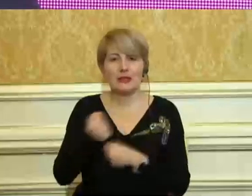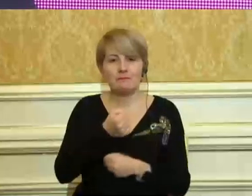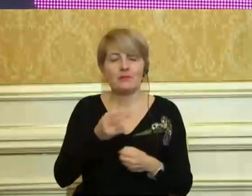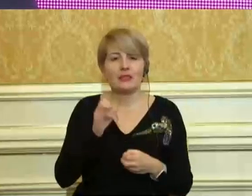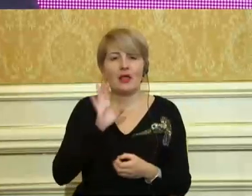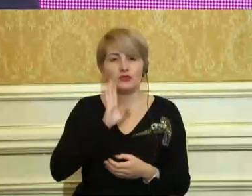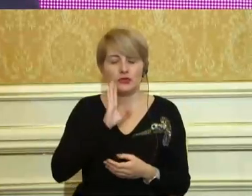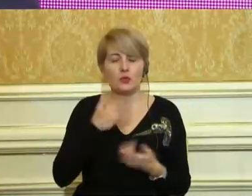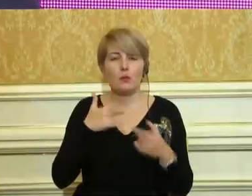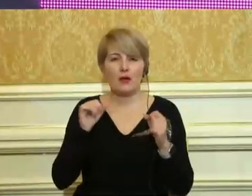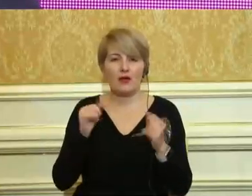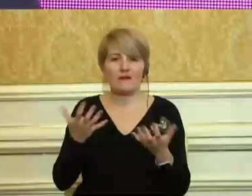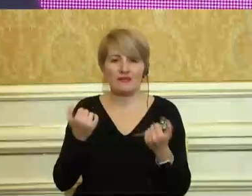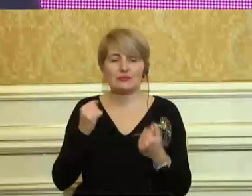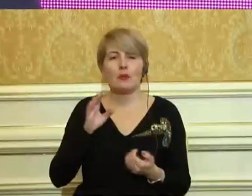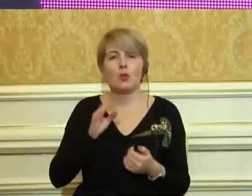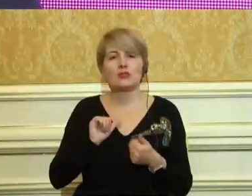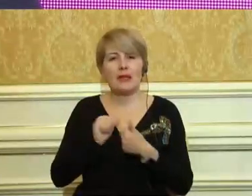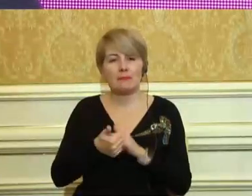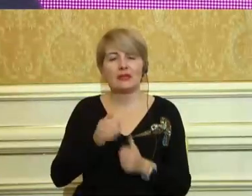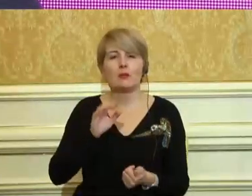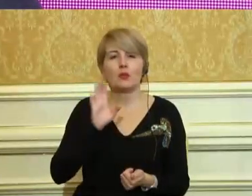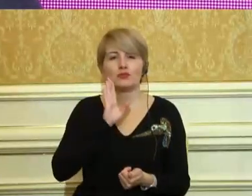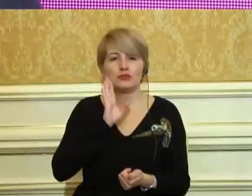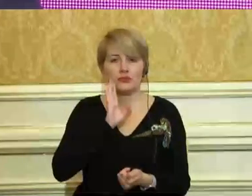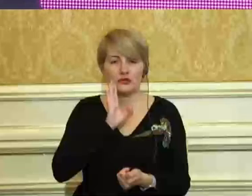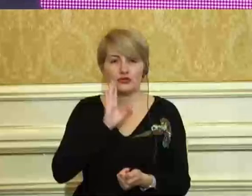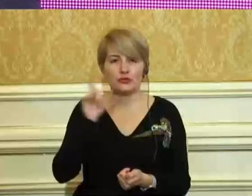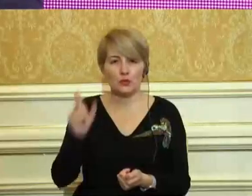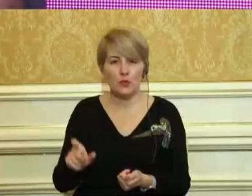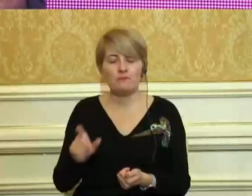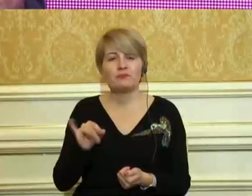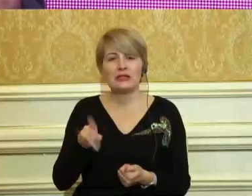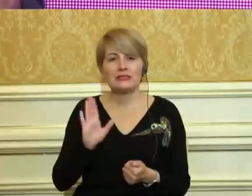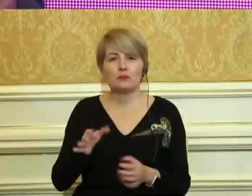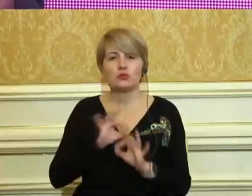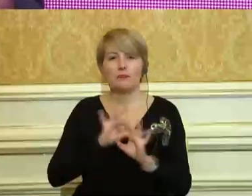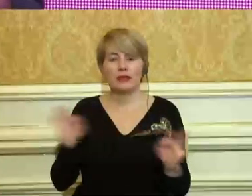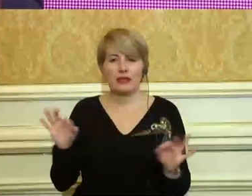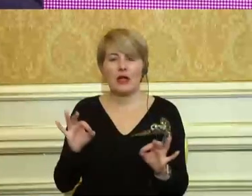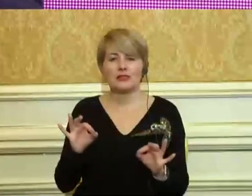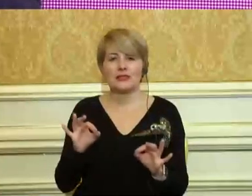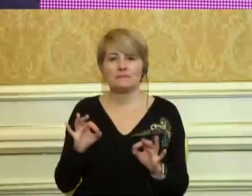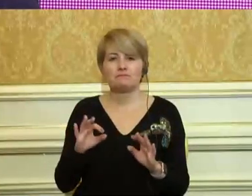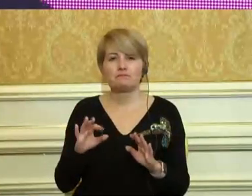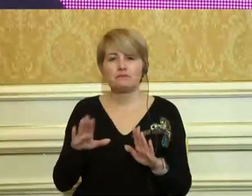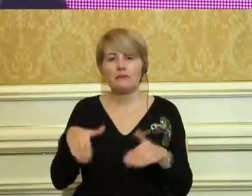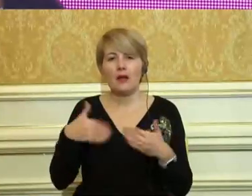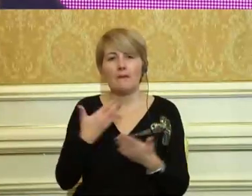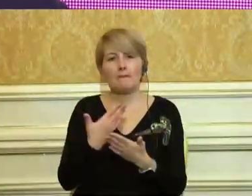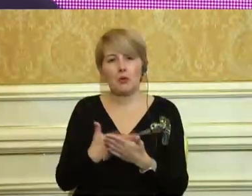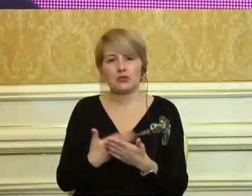message to the rest of the organization about what can be done. And then simple things in our communities, like